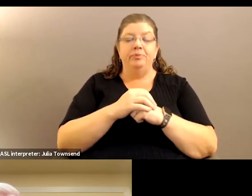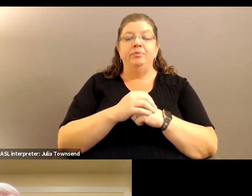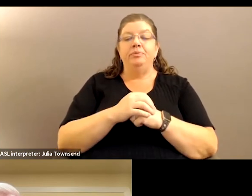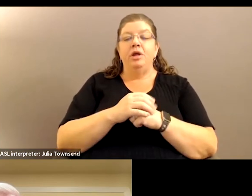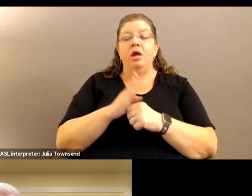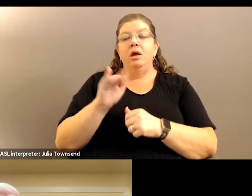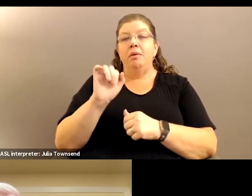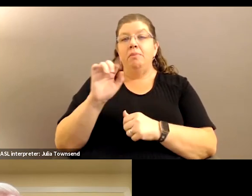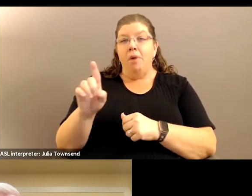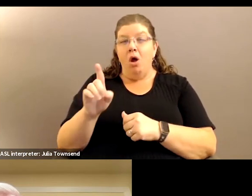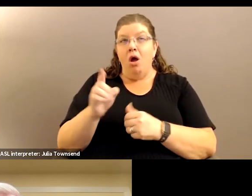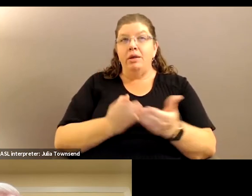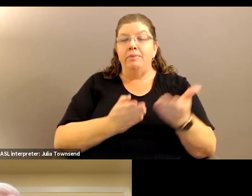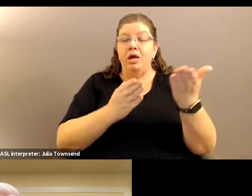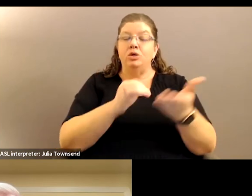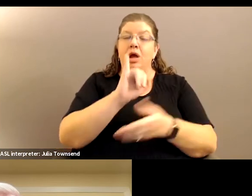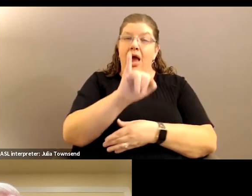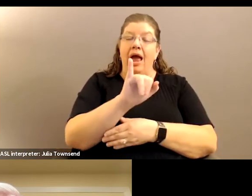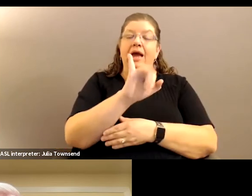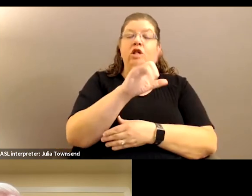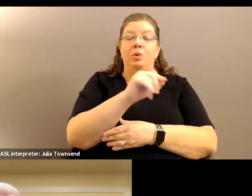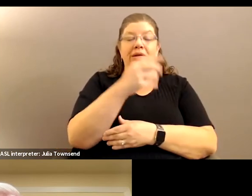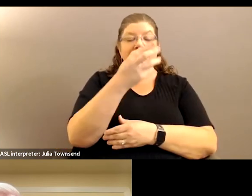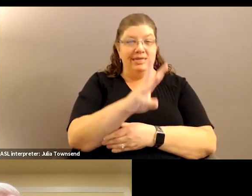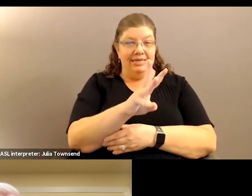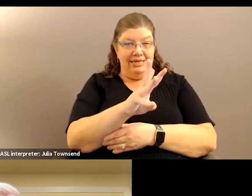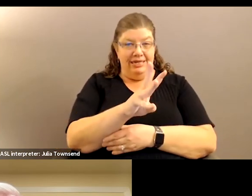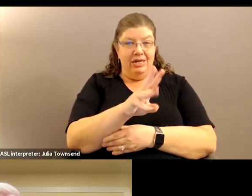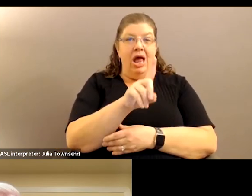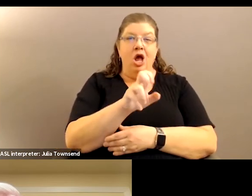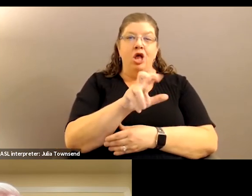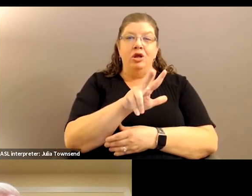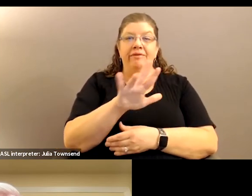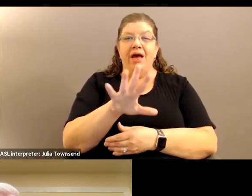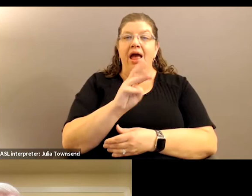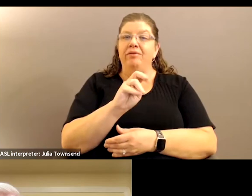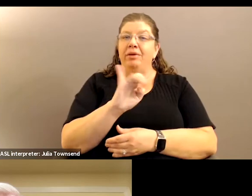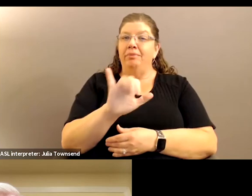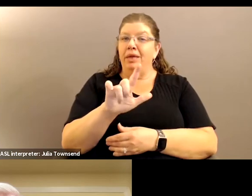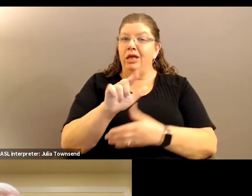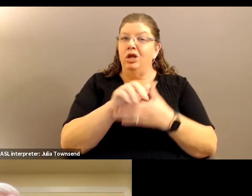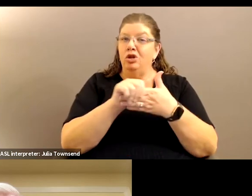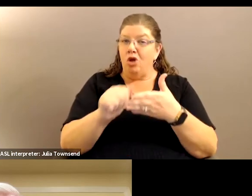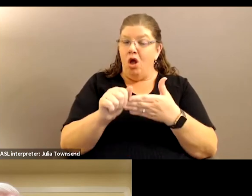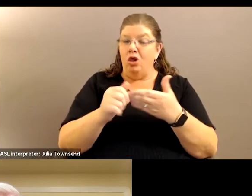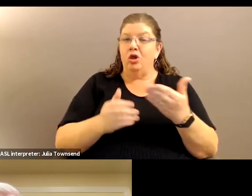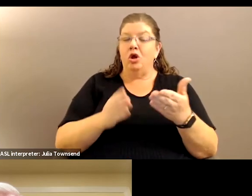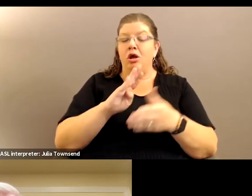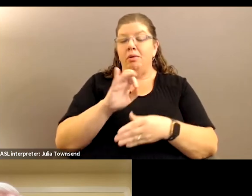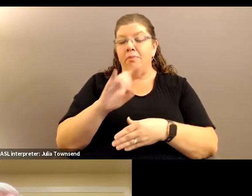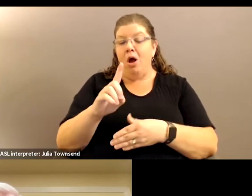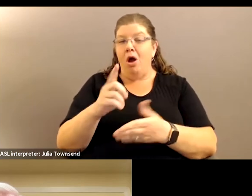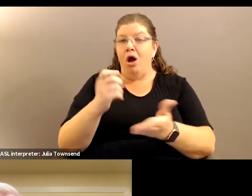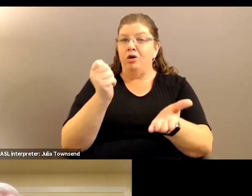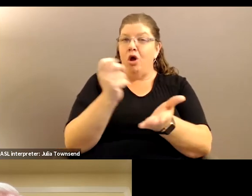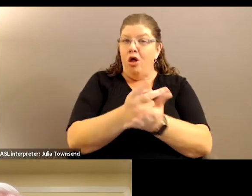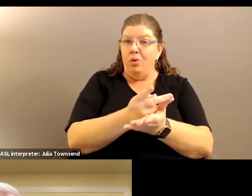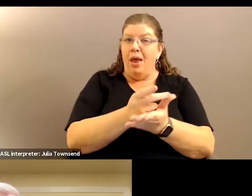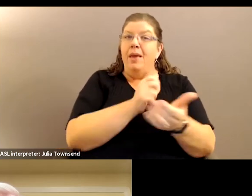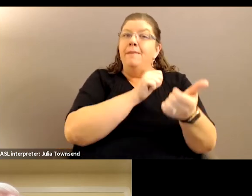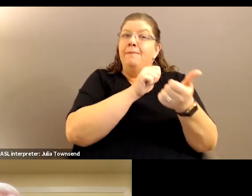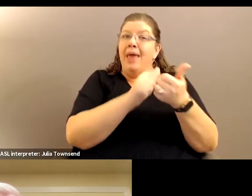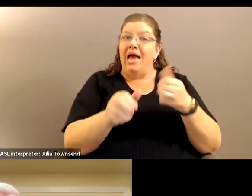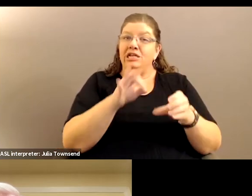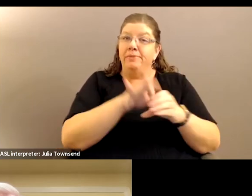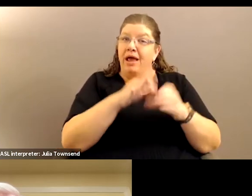bond measure i 2016 a 135 million dollar bond authorization was passed by the